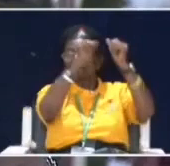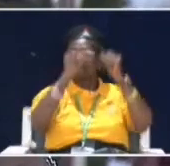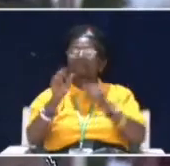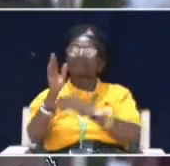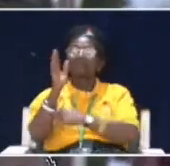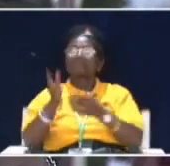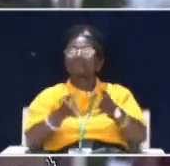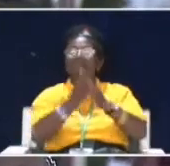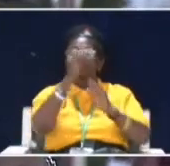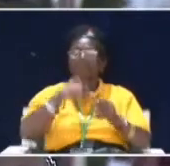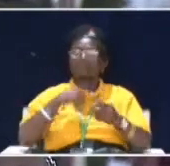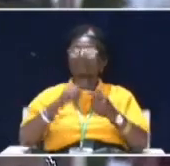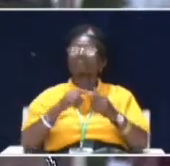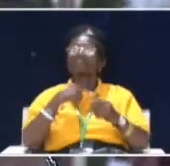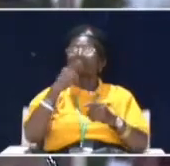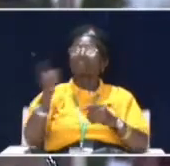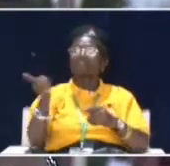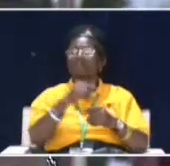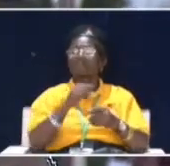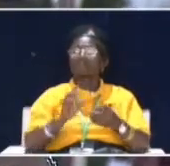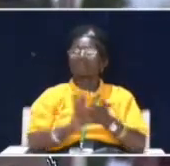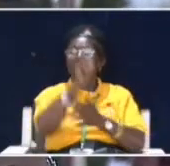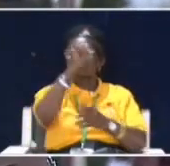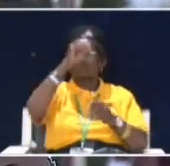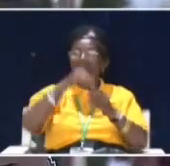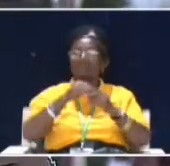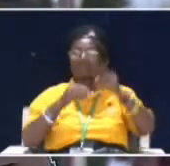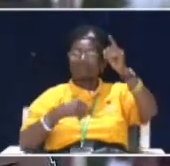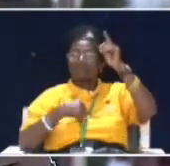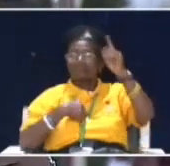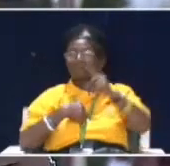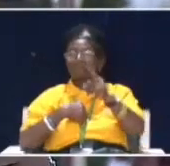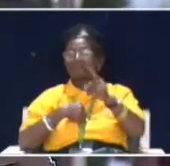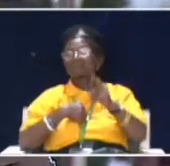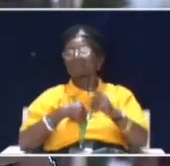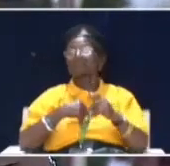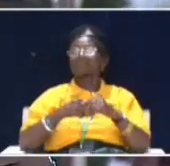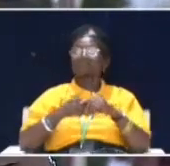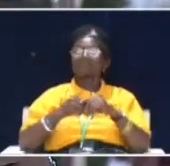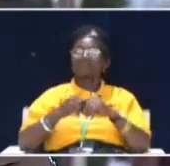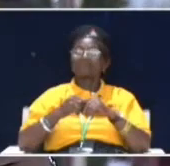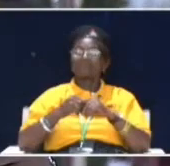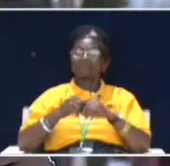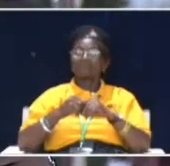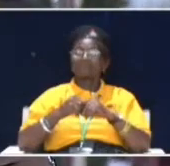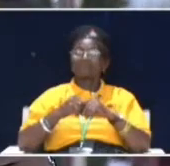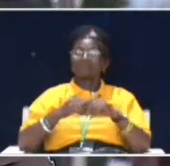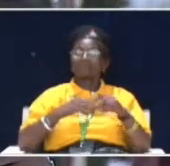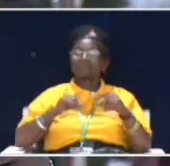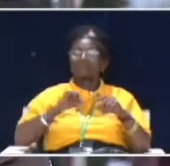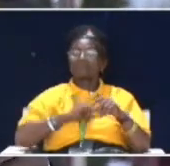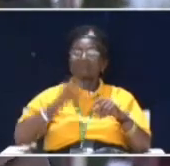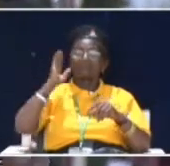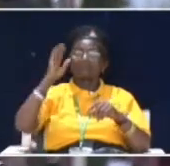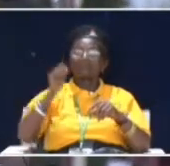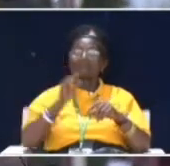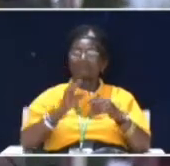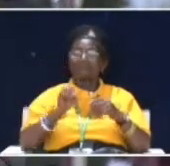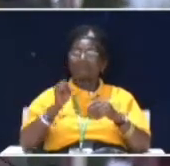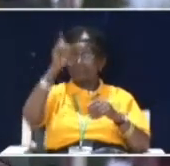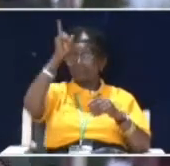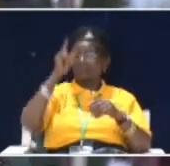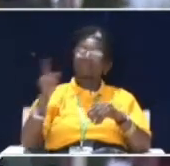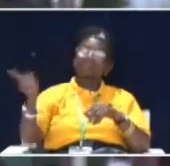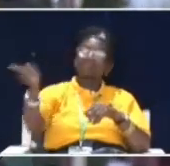you, trust me. Olorun Olodumare ni so fun o gba mi gbo. And I will surprise you. Ma si ya o lenu.